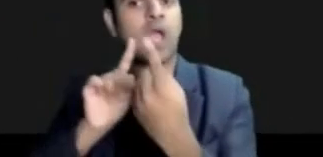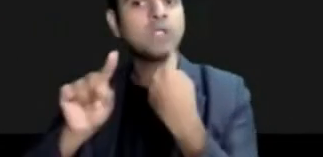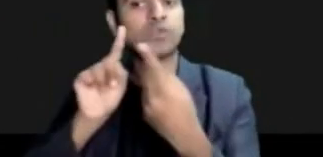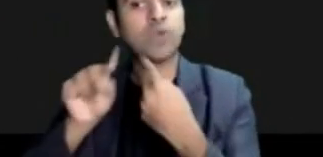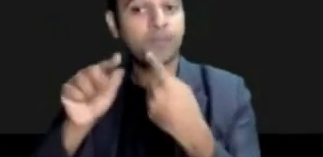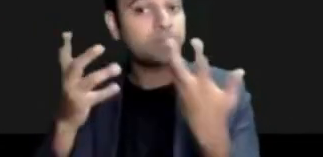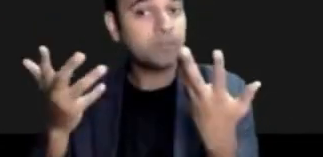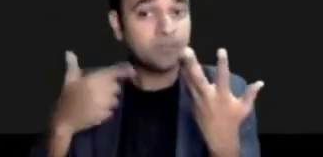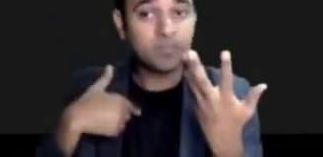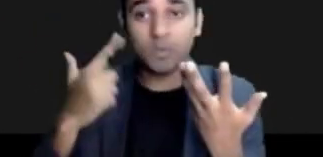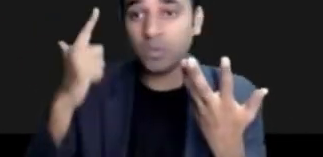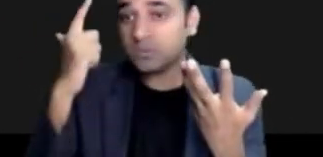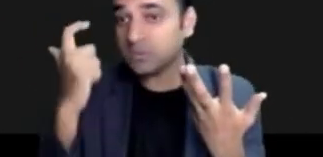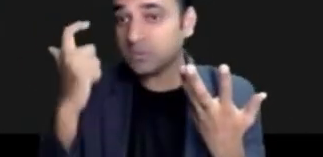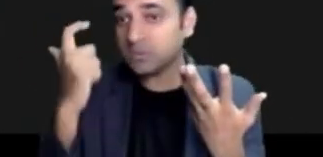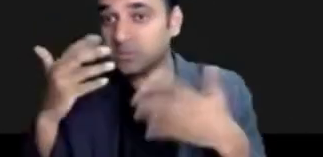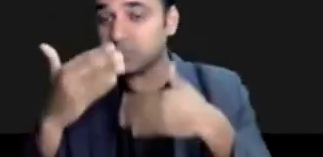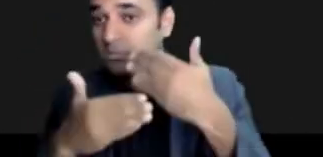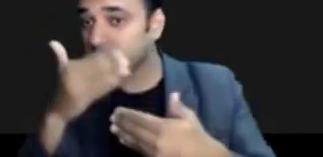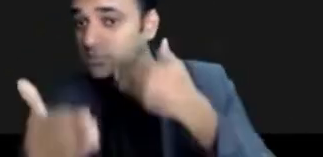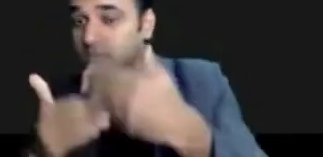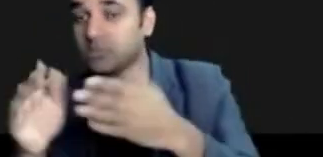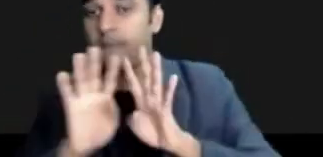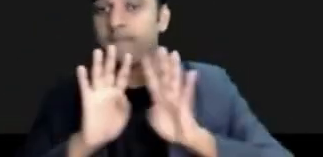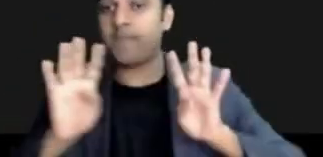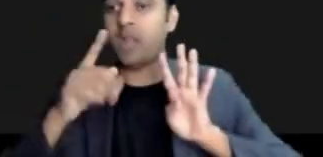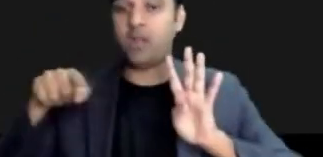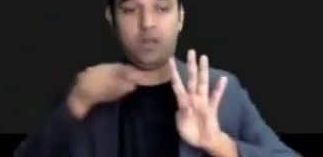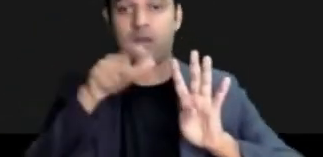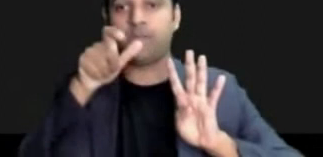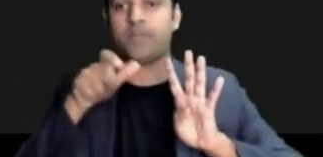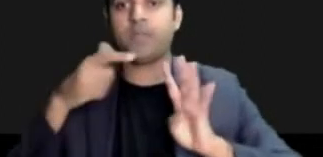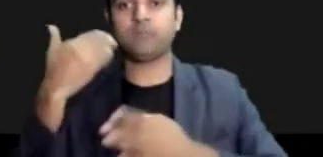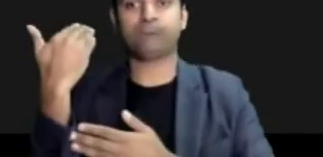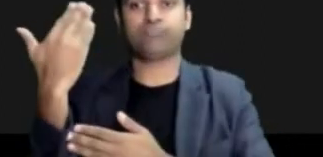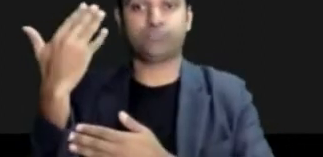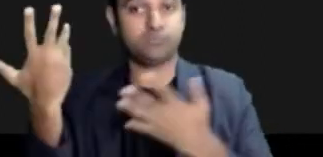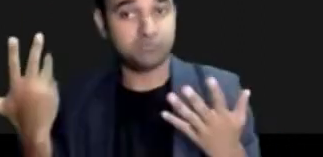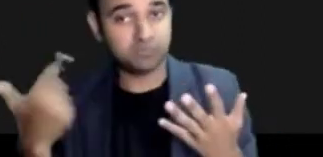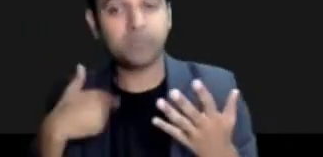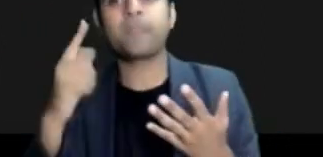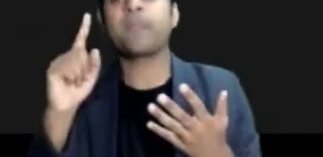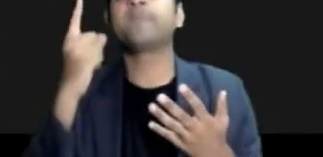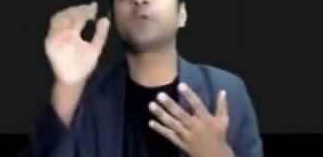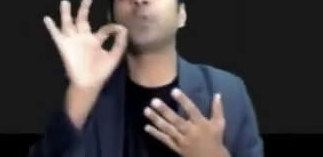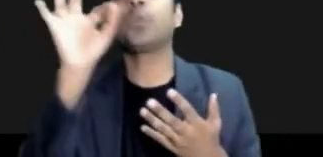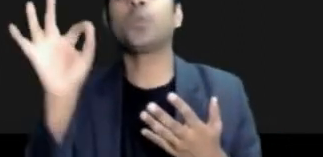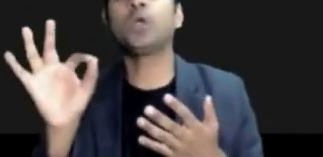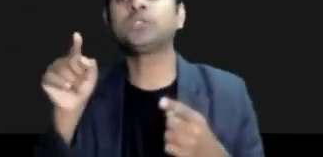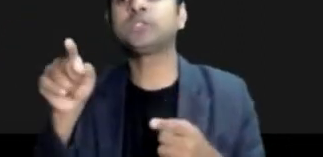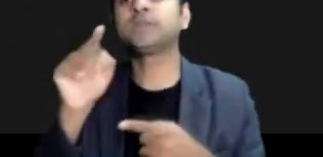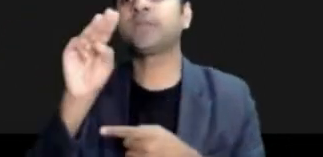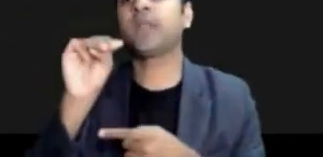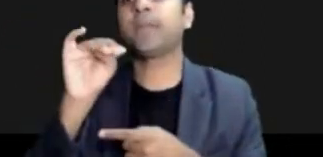speakers. So we'll have the first question for Ms. Ilham. Ms. Ilham, there's a question: what can African organizations of persons